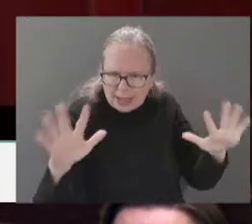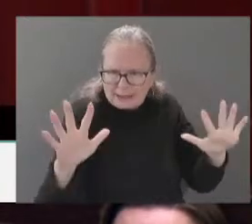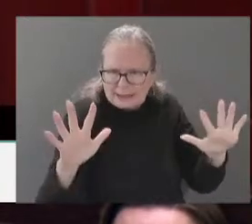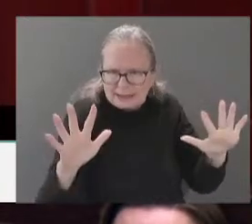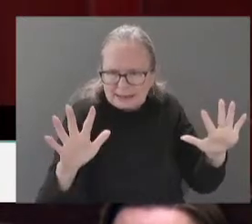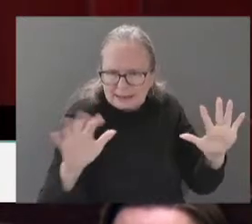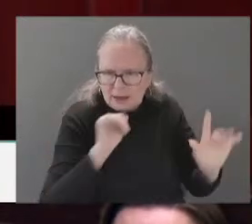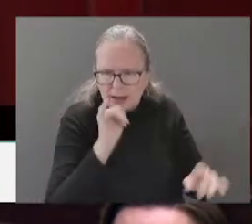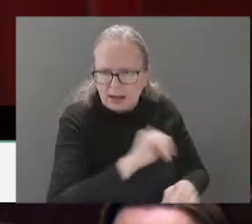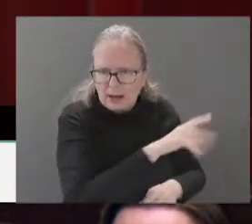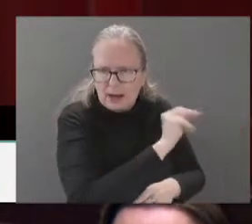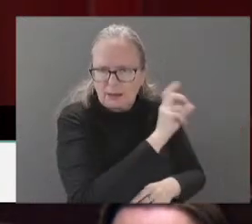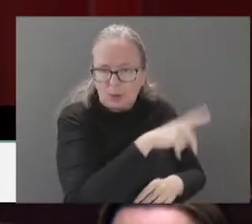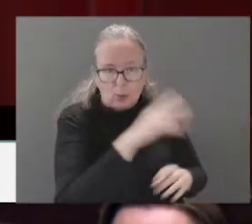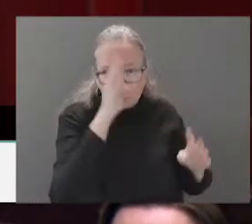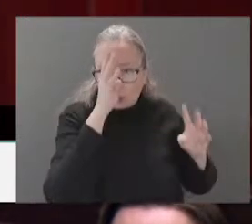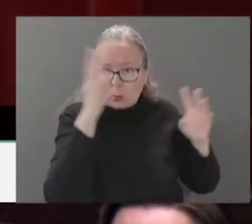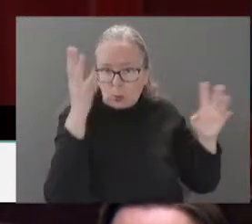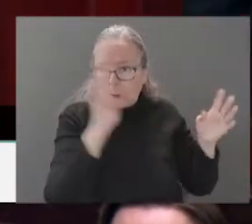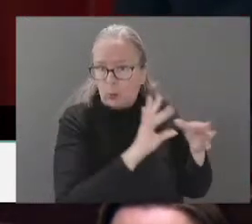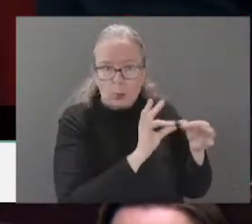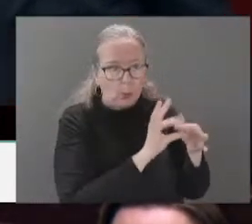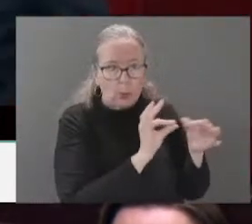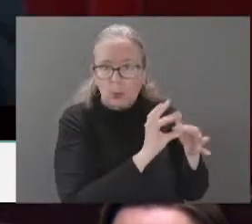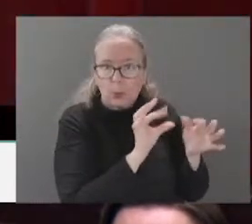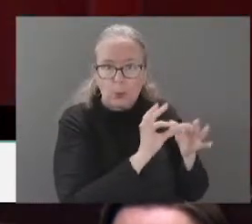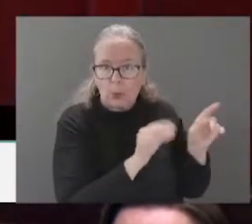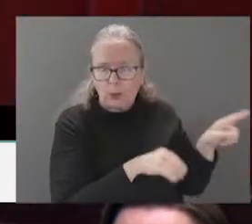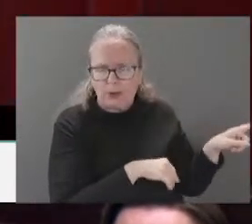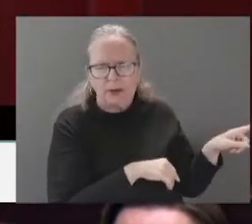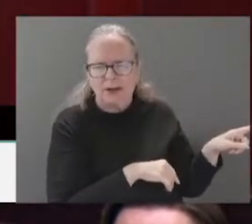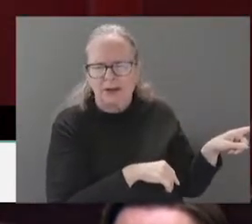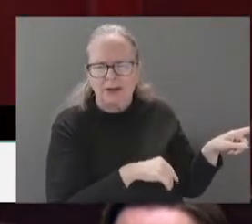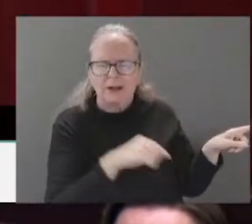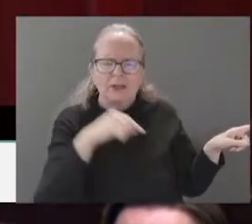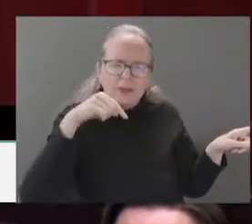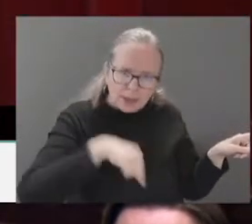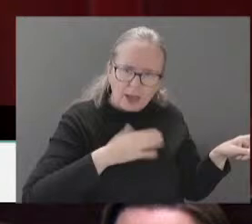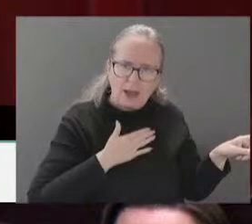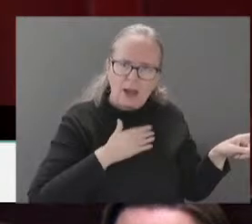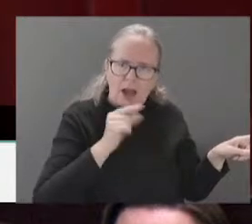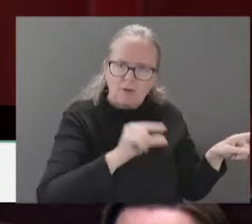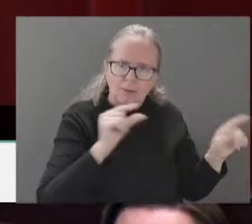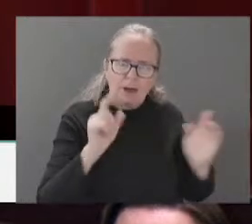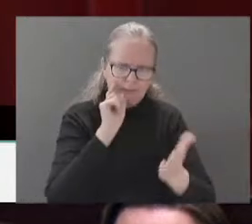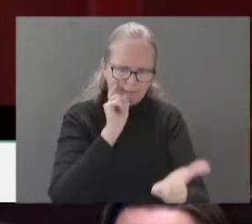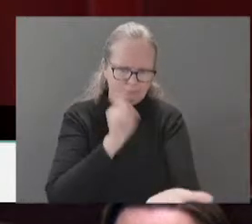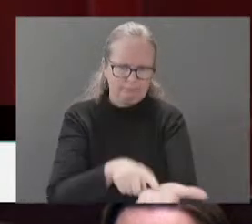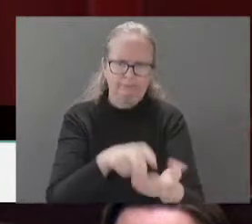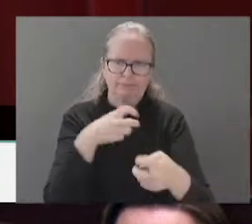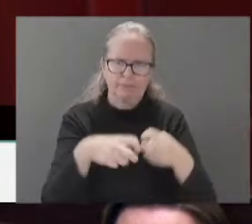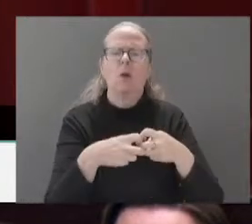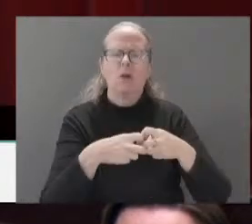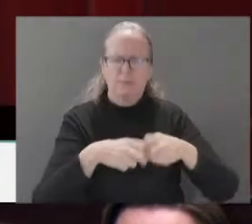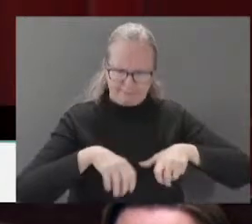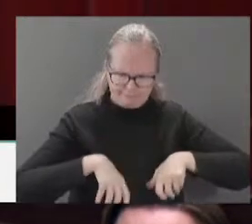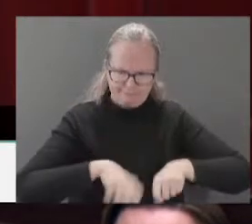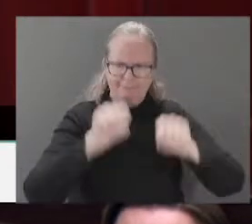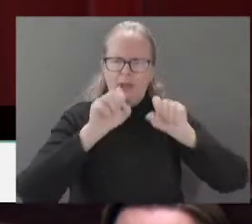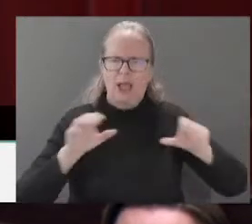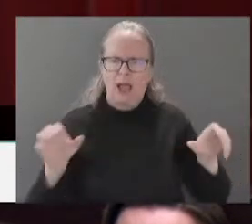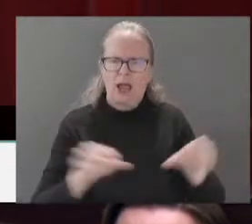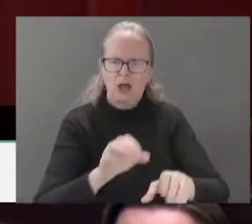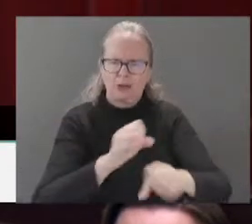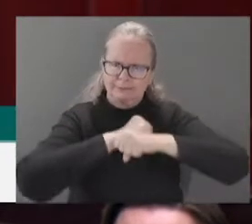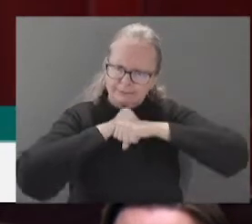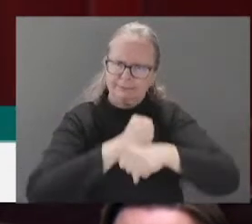house Mr Speaker this government when we find problems takes actions and defends albertans Mr Speaker I want to be clear dozens of individ individuals